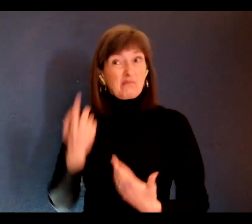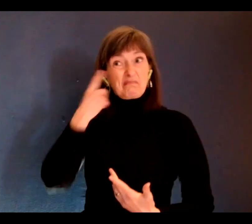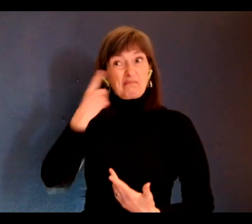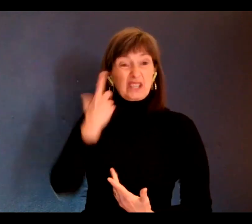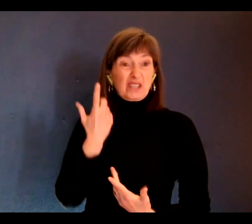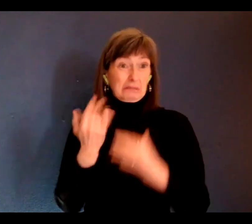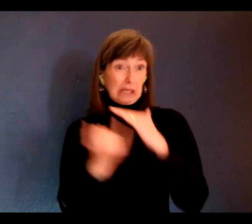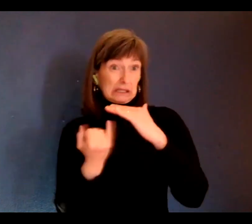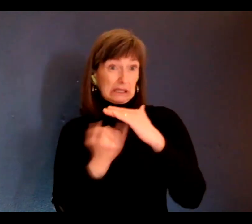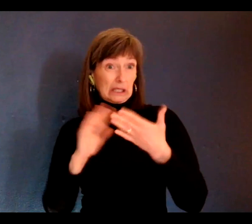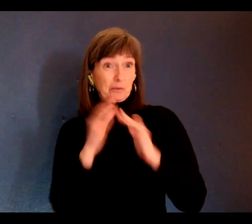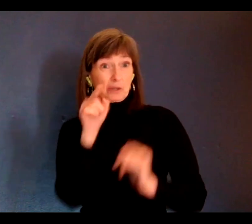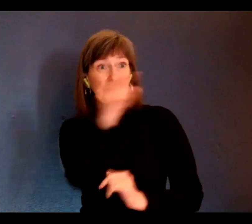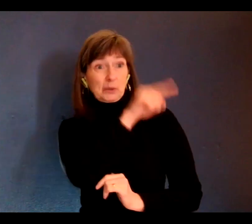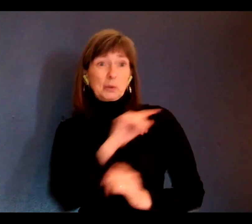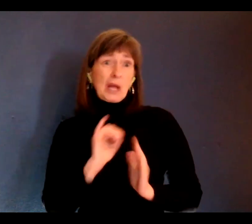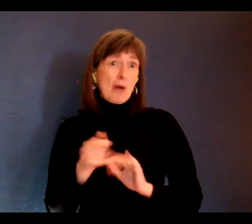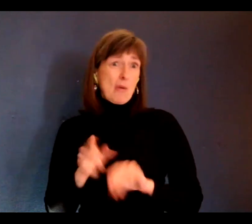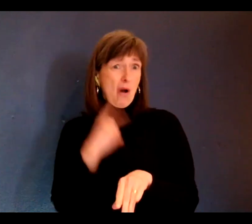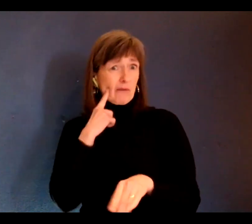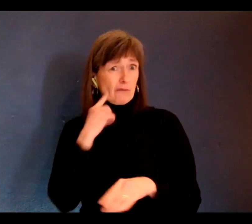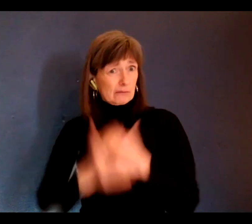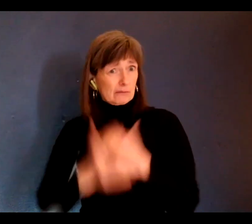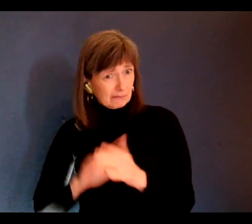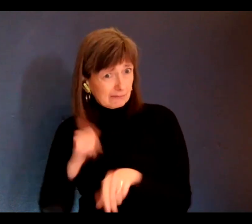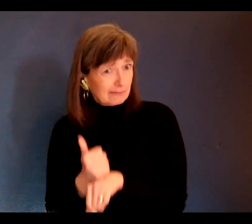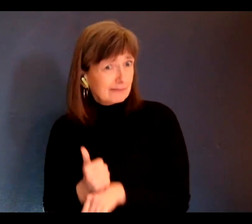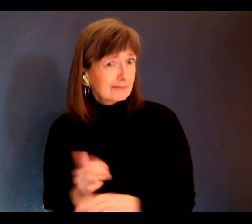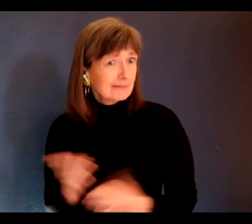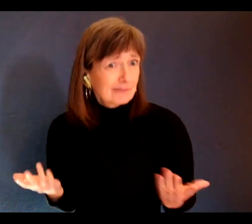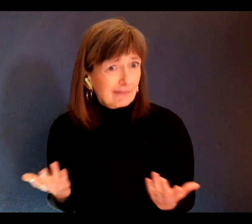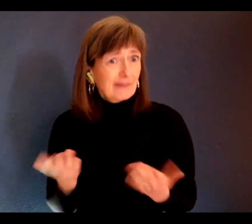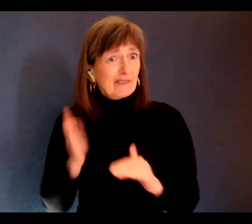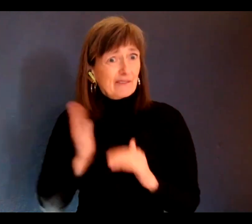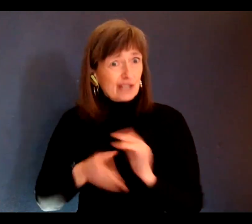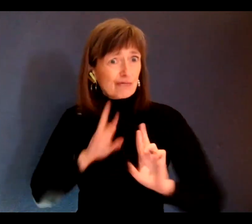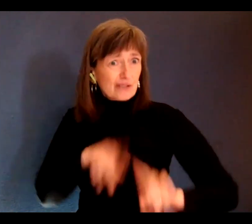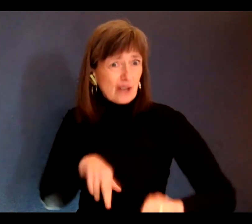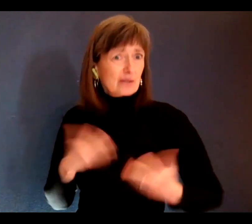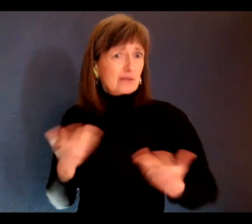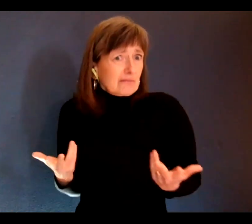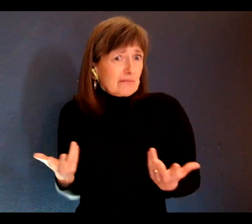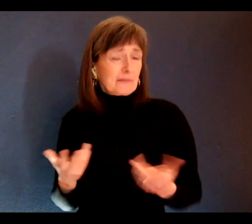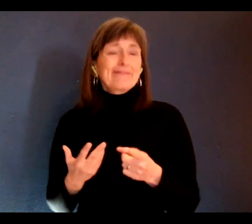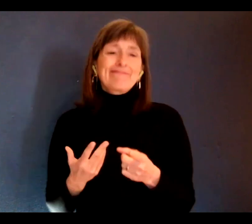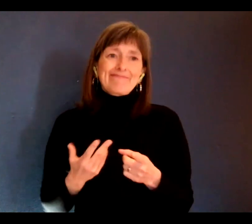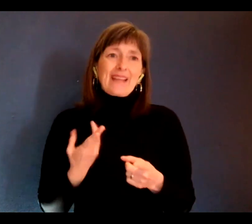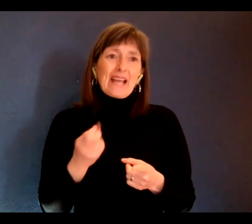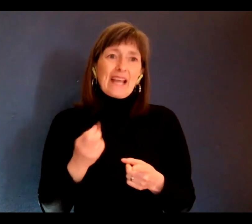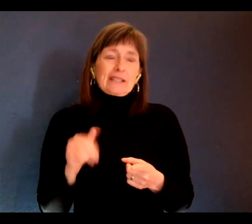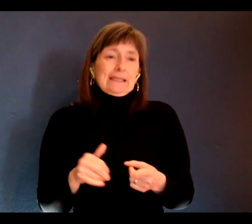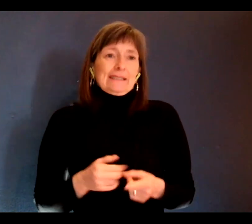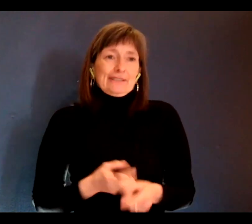Labrador. It does present its challenges. Oftentimes, particularly in rural and remote